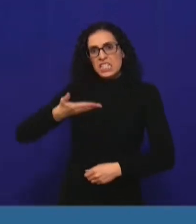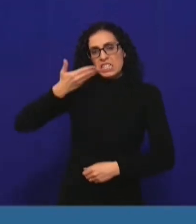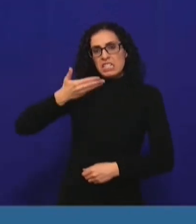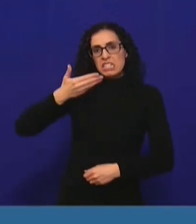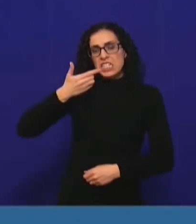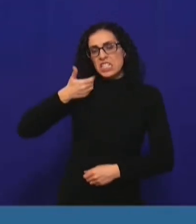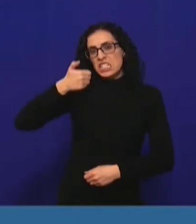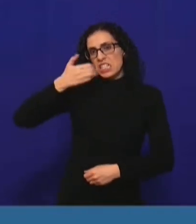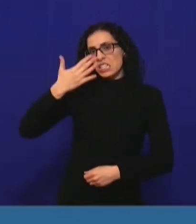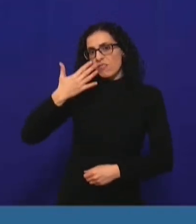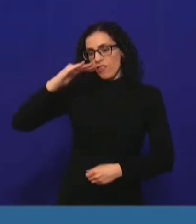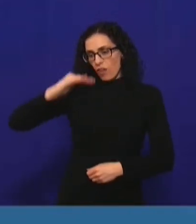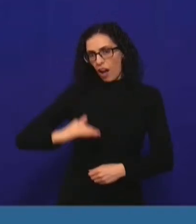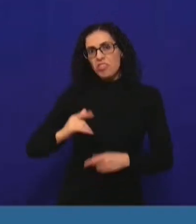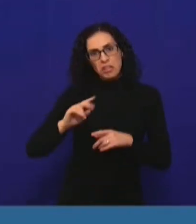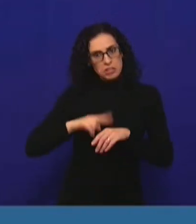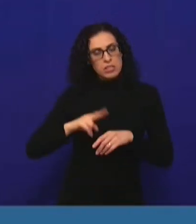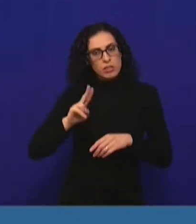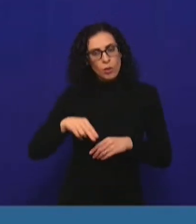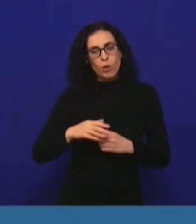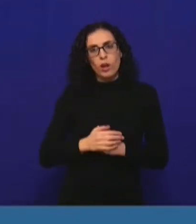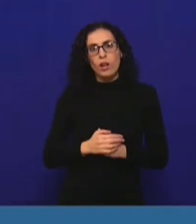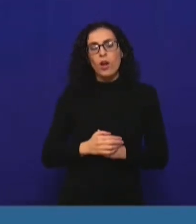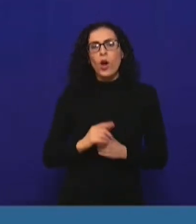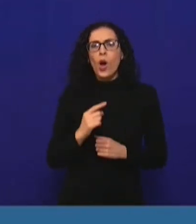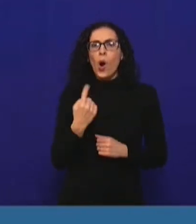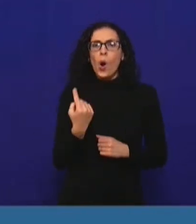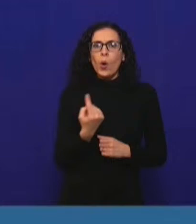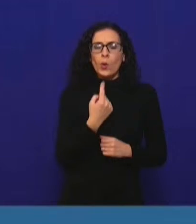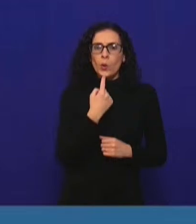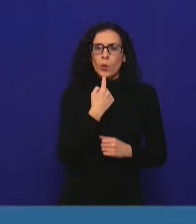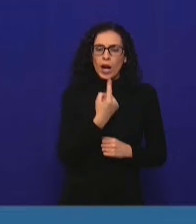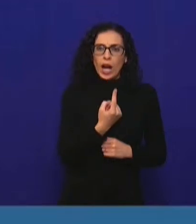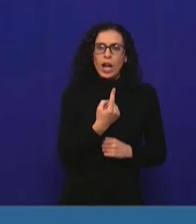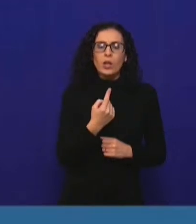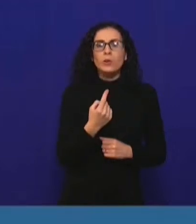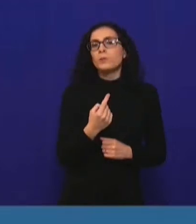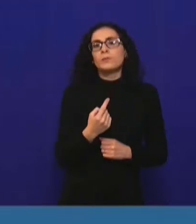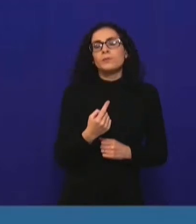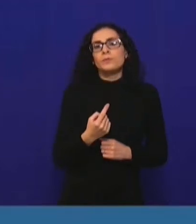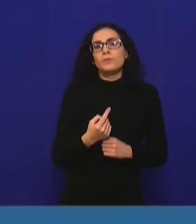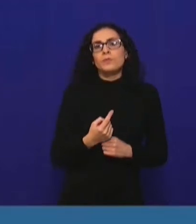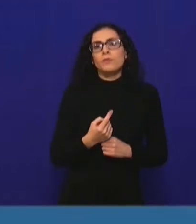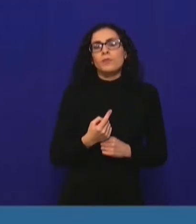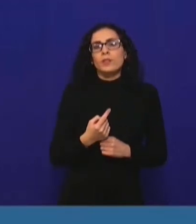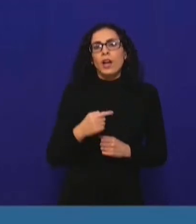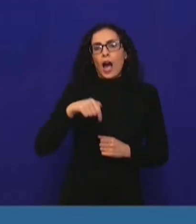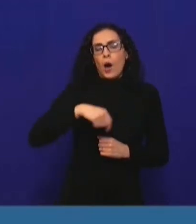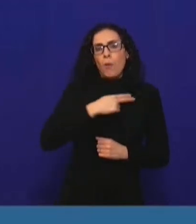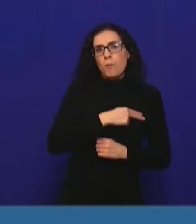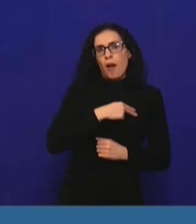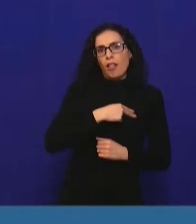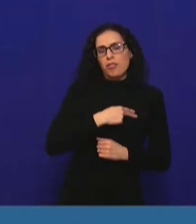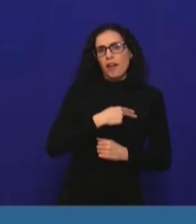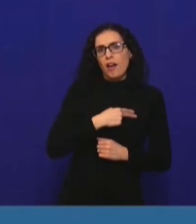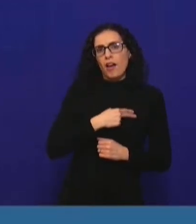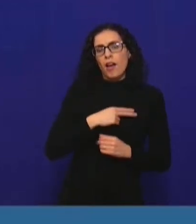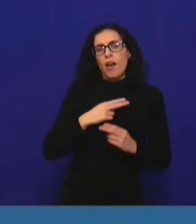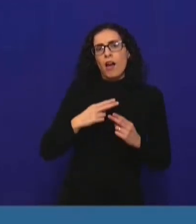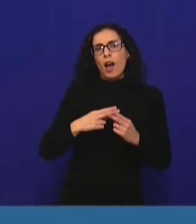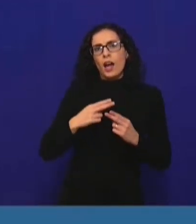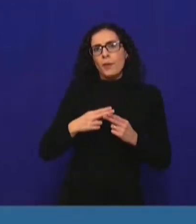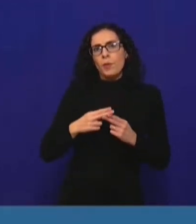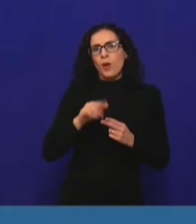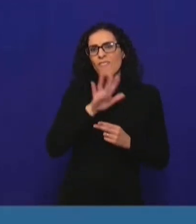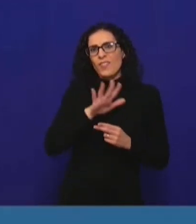u jidher li ħanibqgħu natwa lil dawk li għandhom inqas minn 55. Għaliex din deċiżjoni min naħa ta' Malta li isa